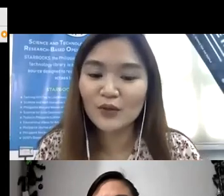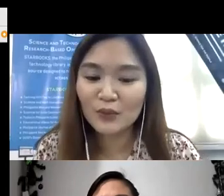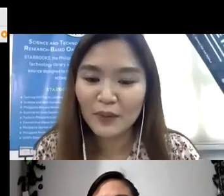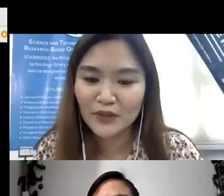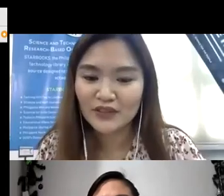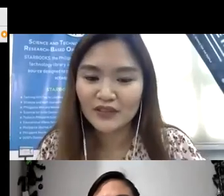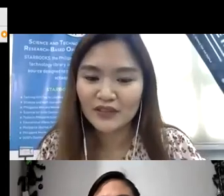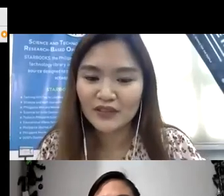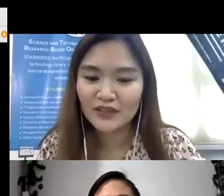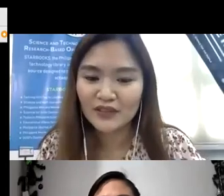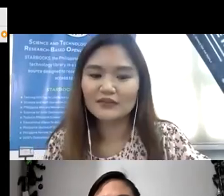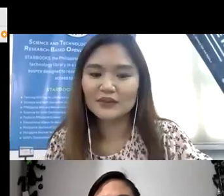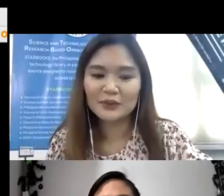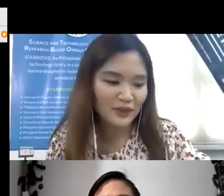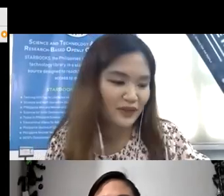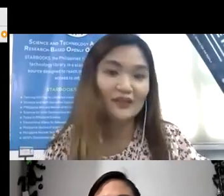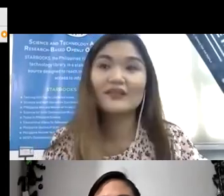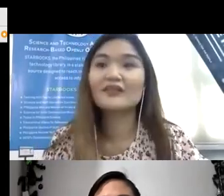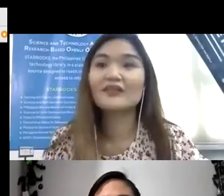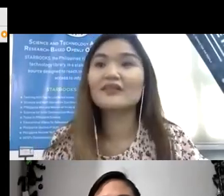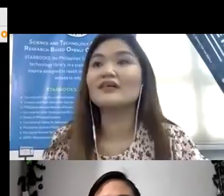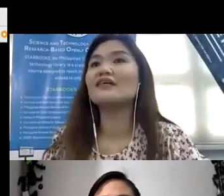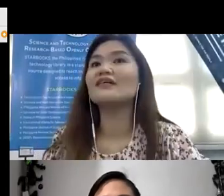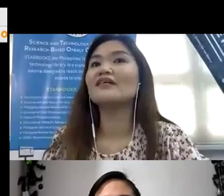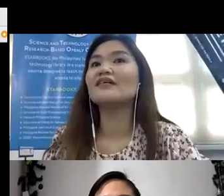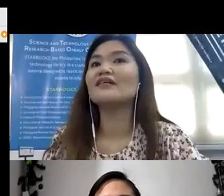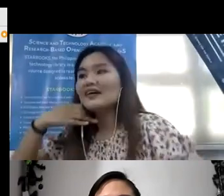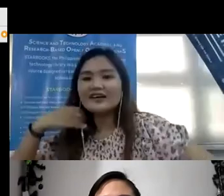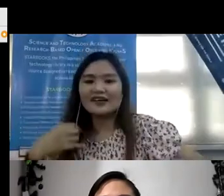Clue, member siya ng European.